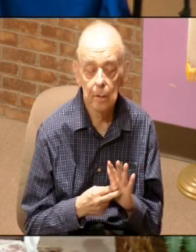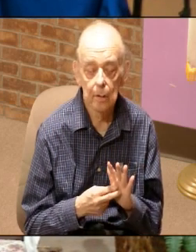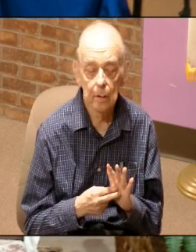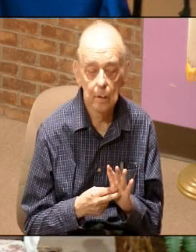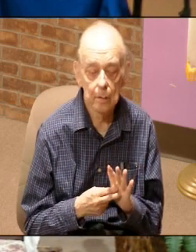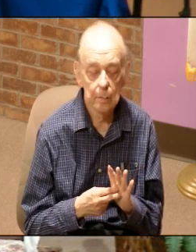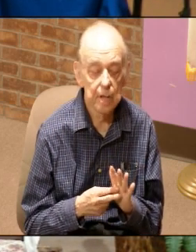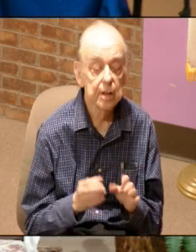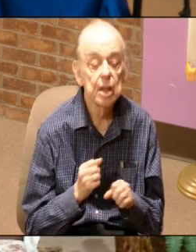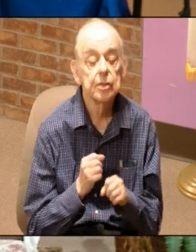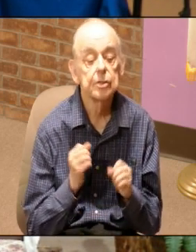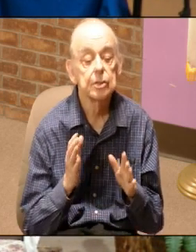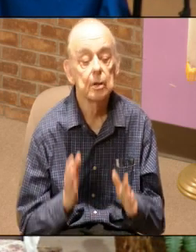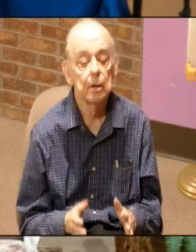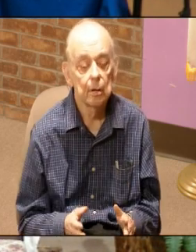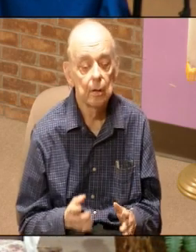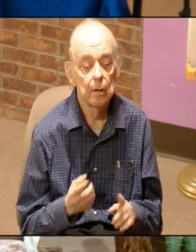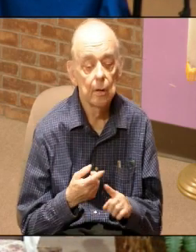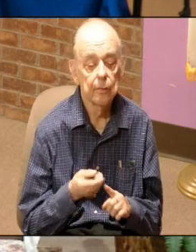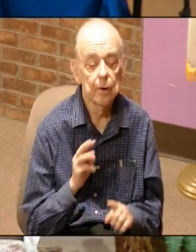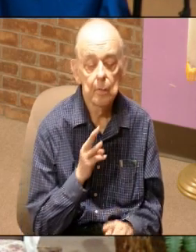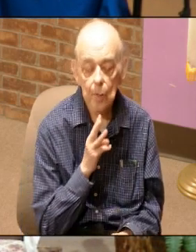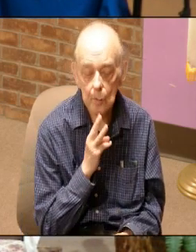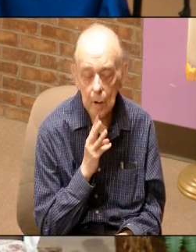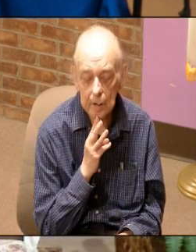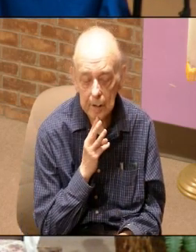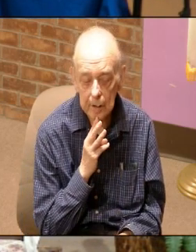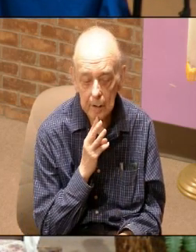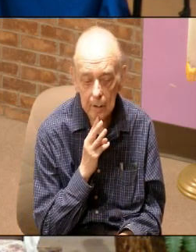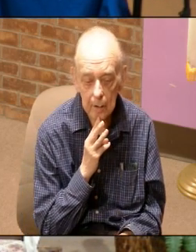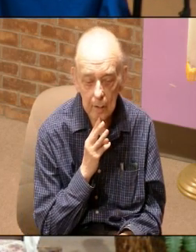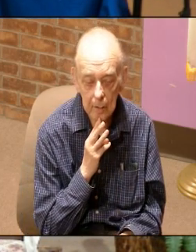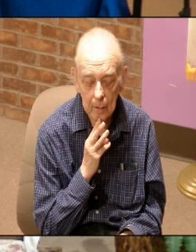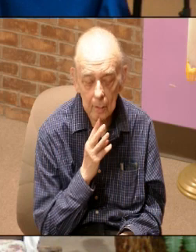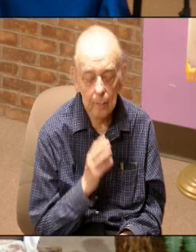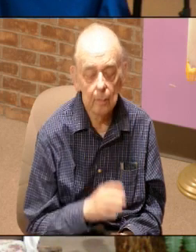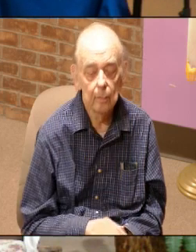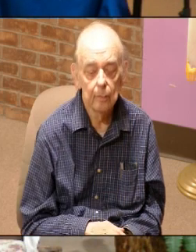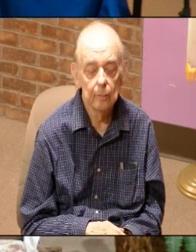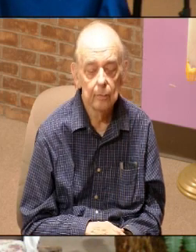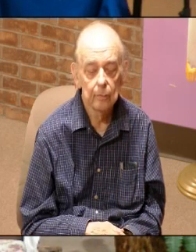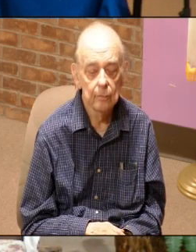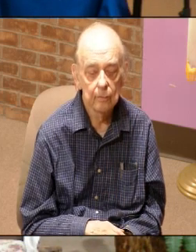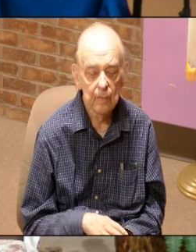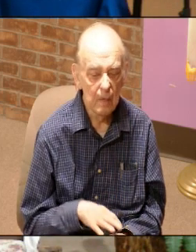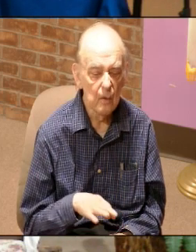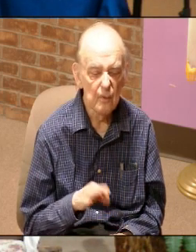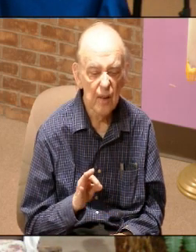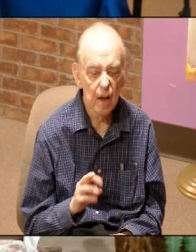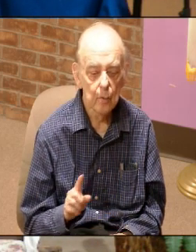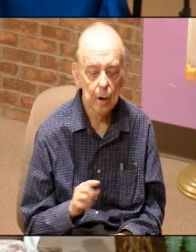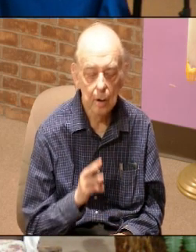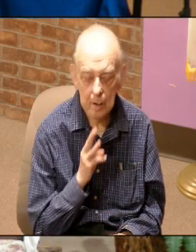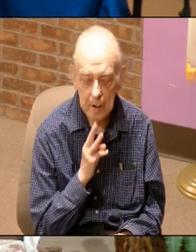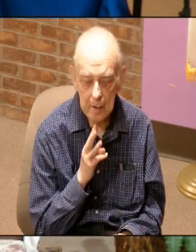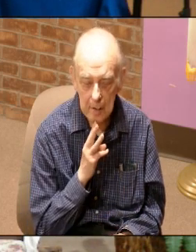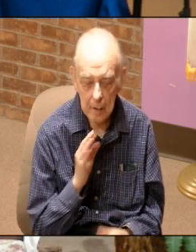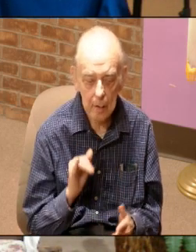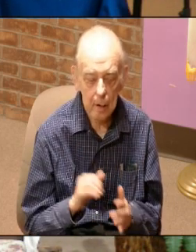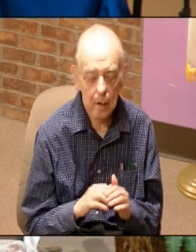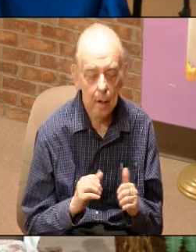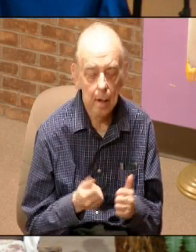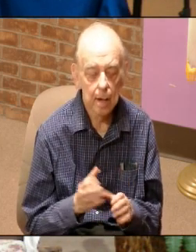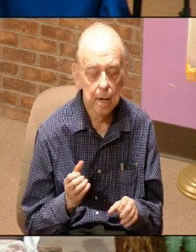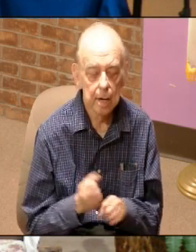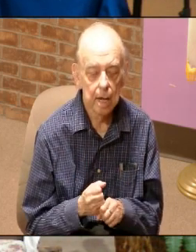saved from the water or found in the water and that's how he